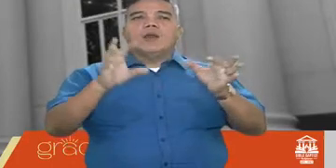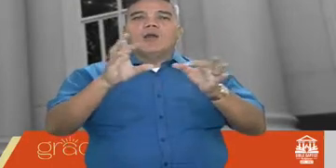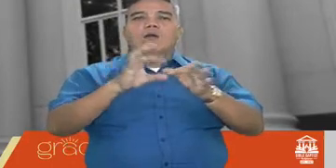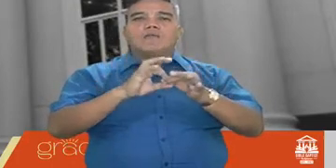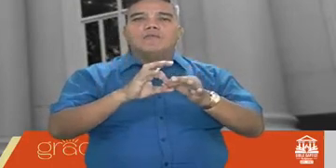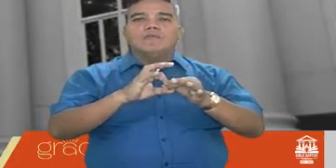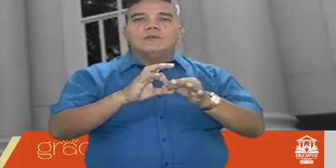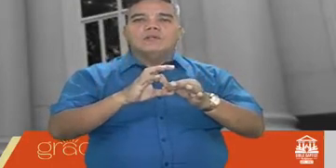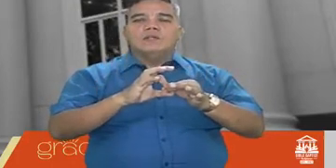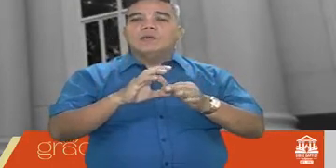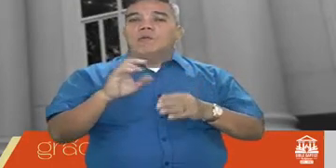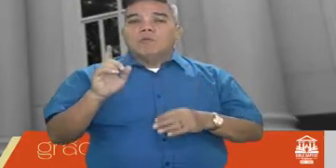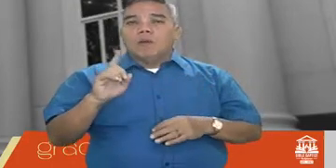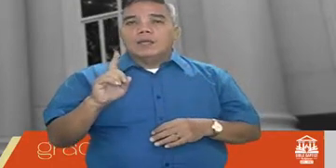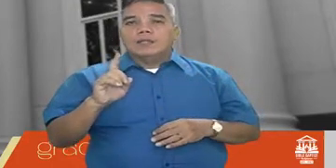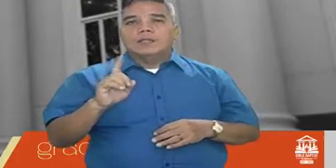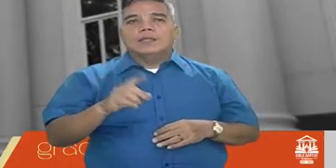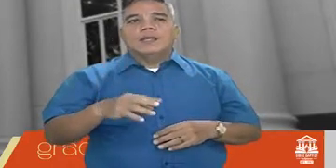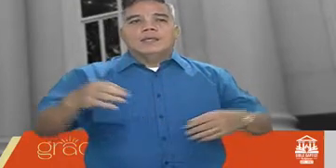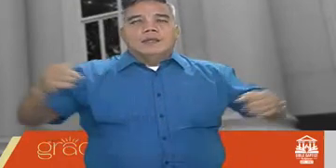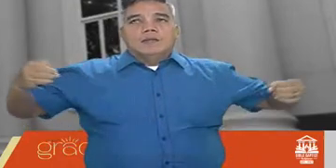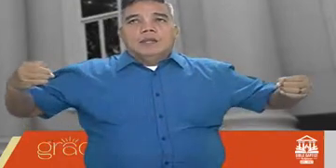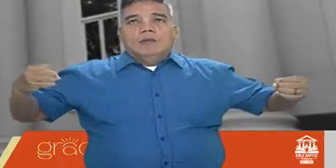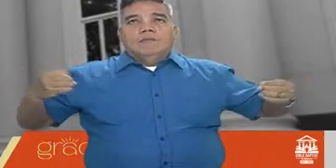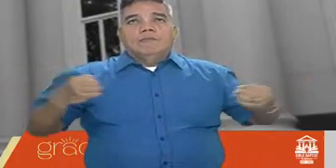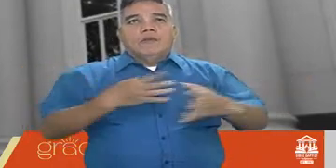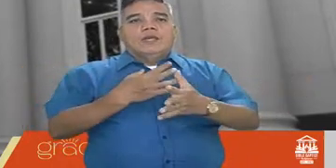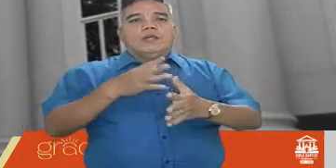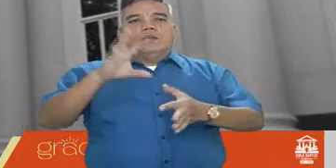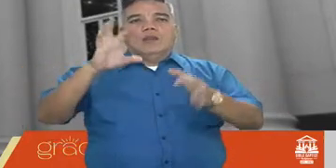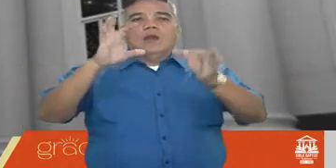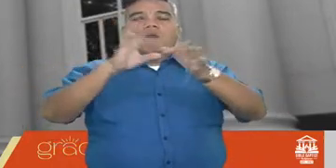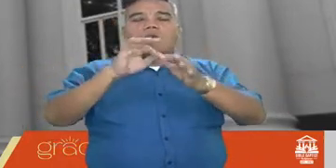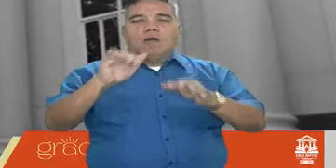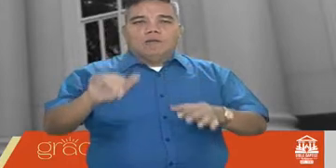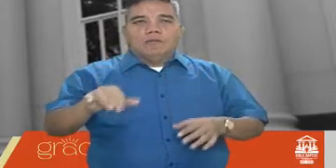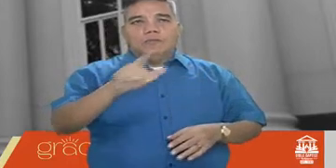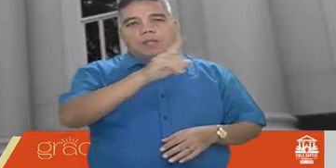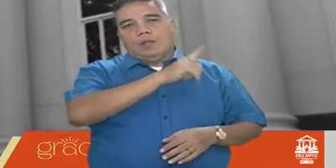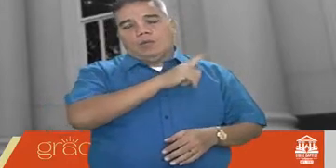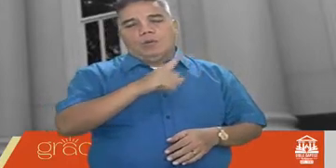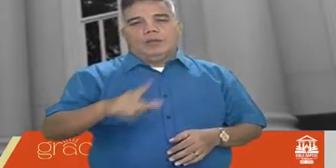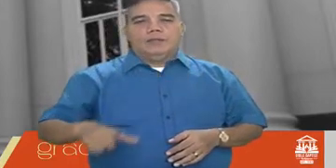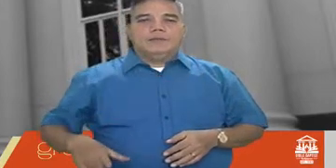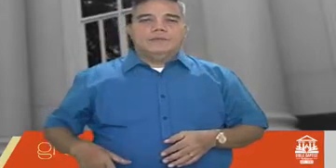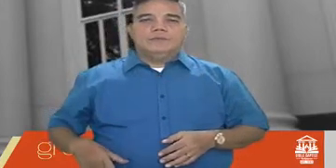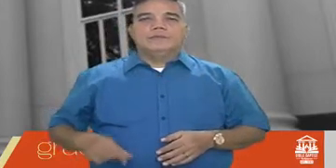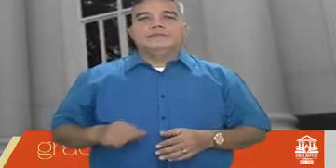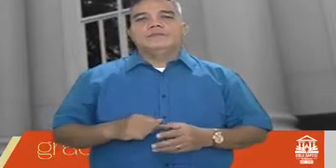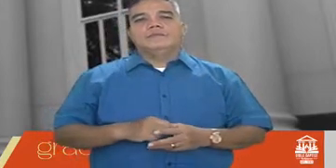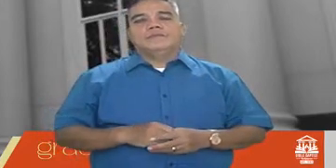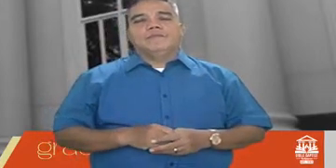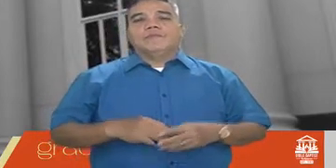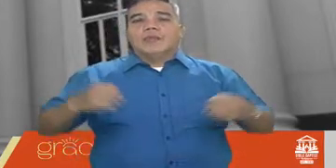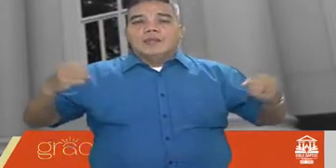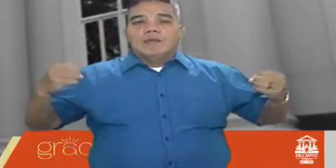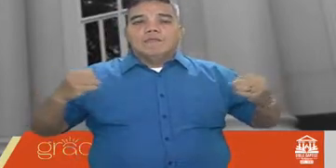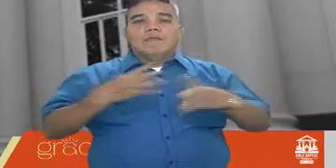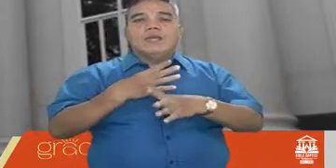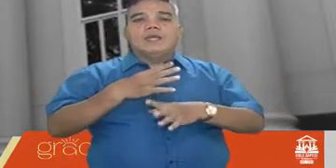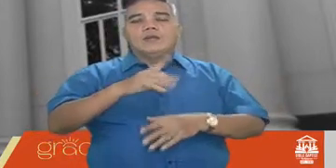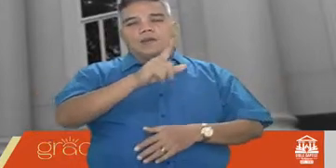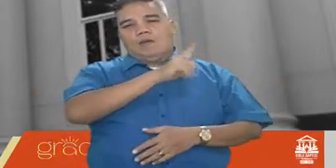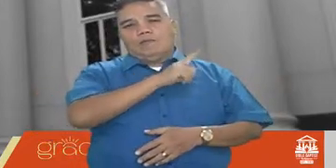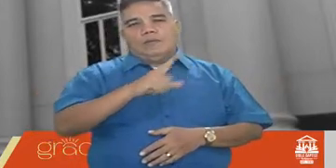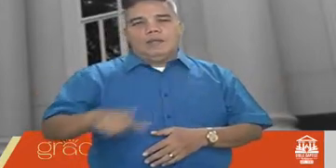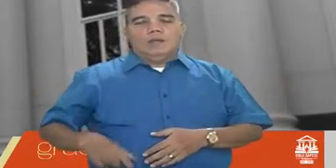true meaning of what? The true meaning of the fear of the Lord. The fear